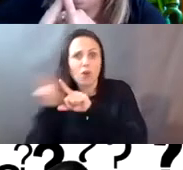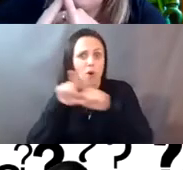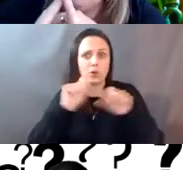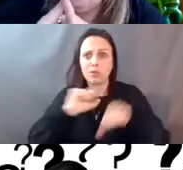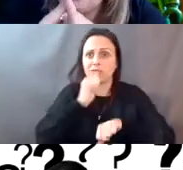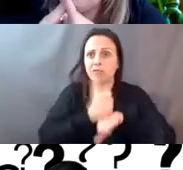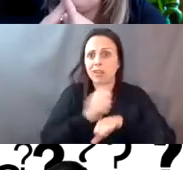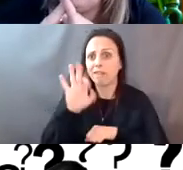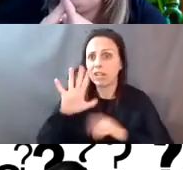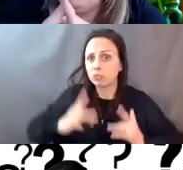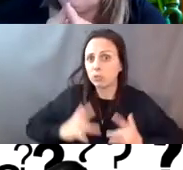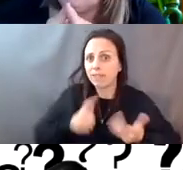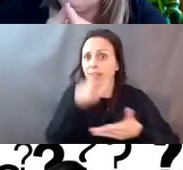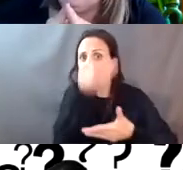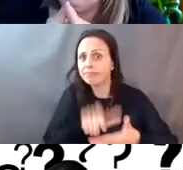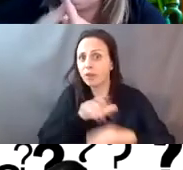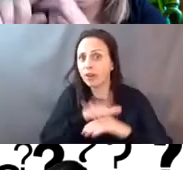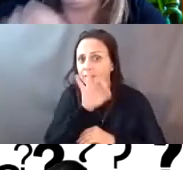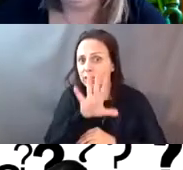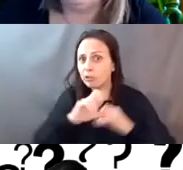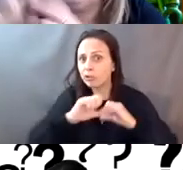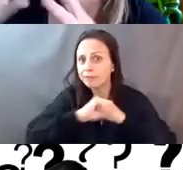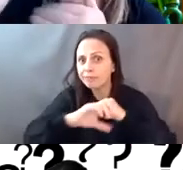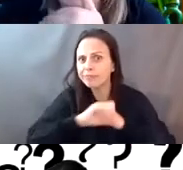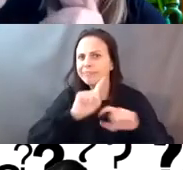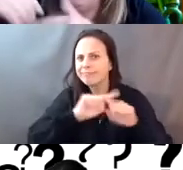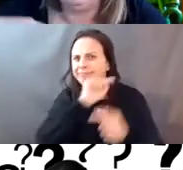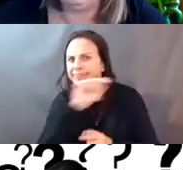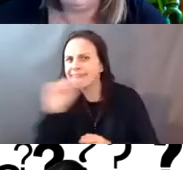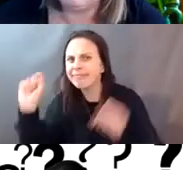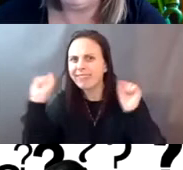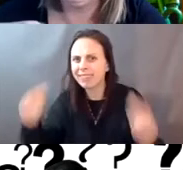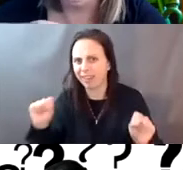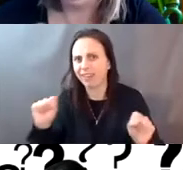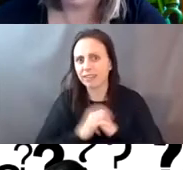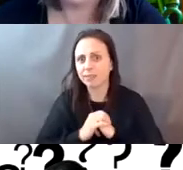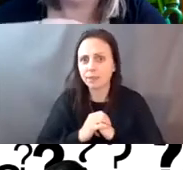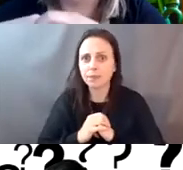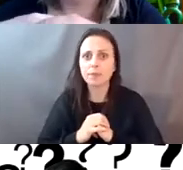a Facebook event on Facebook. You can do all of those things.